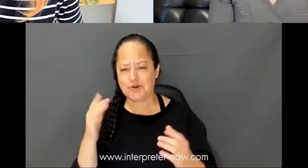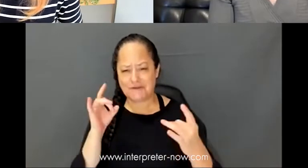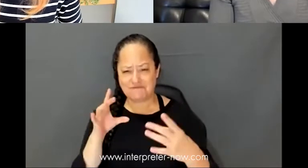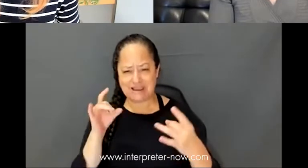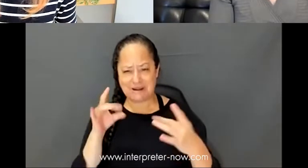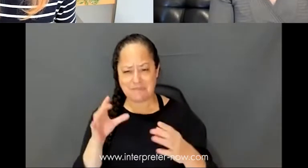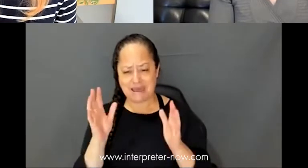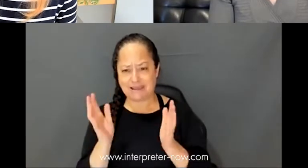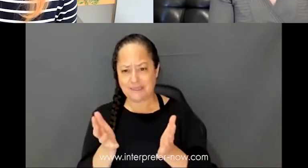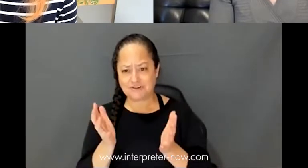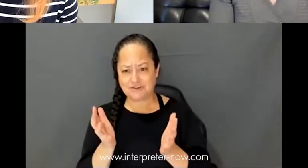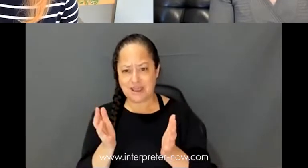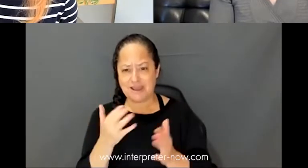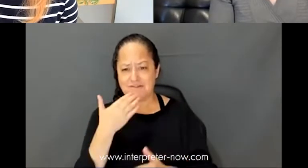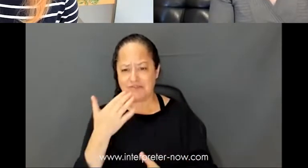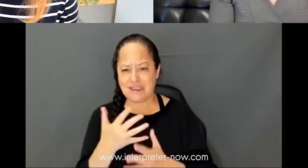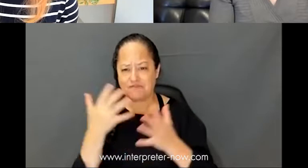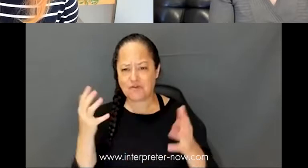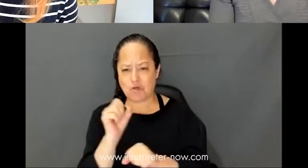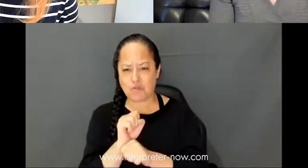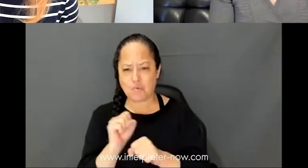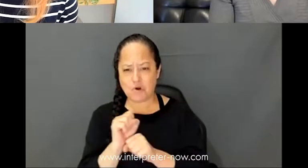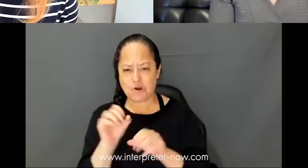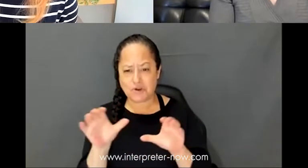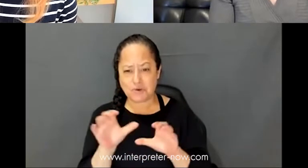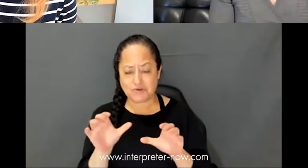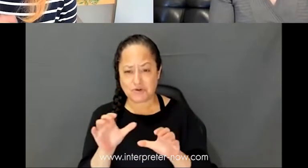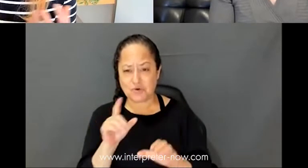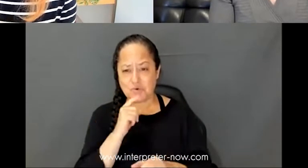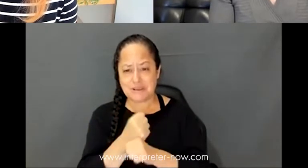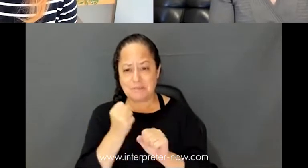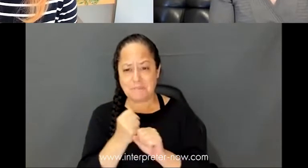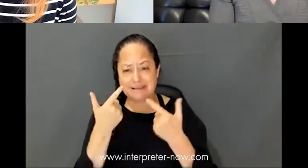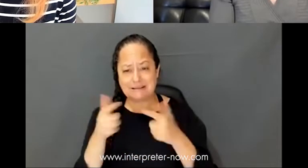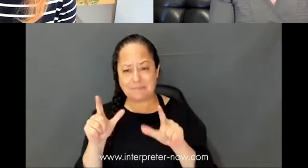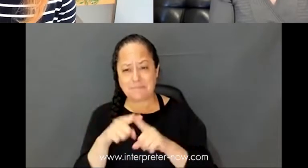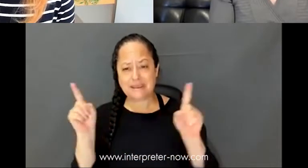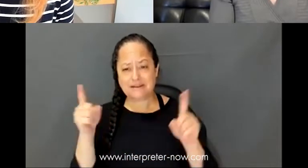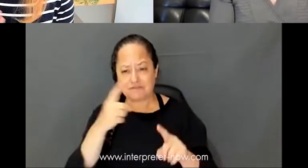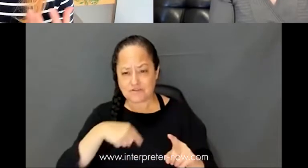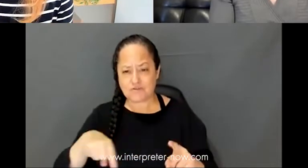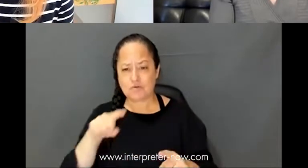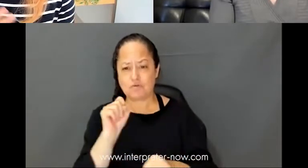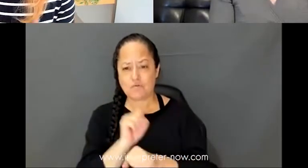and thank you for all the work you do. That it really makes a big difference for those of us who are working